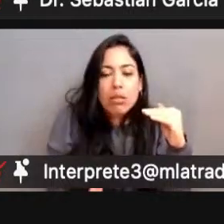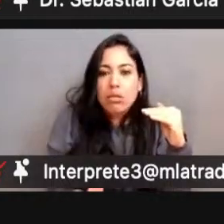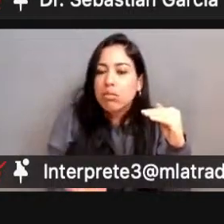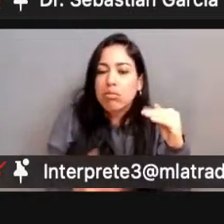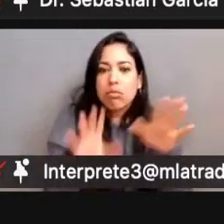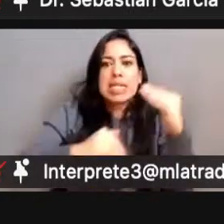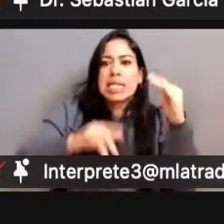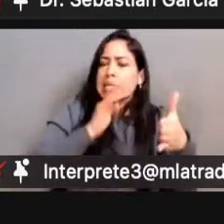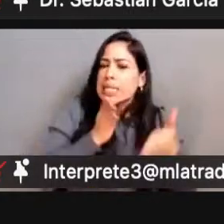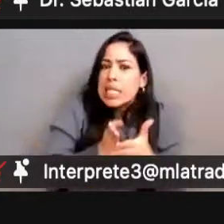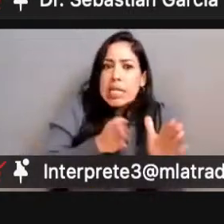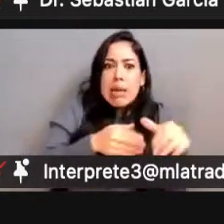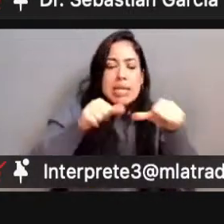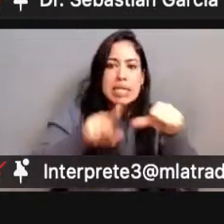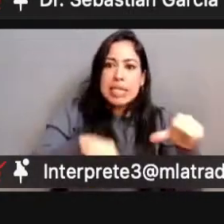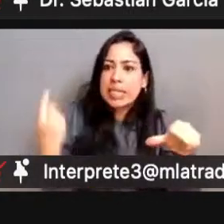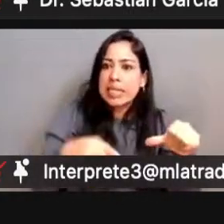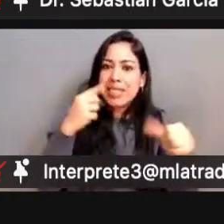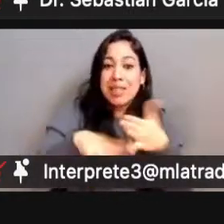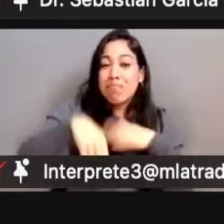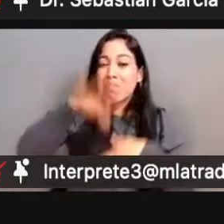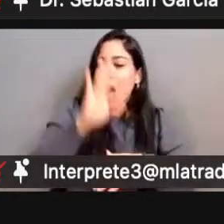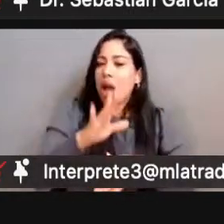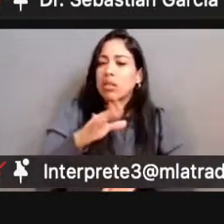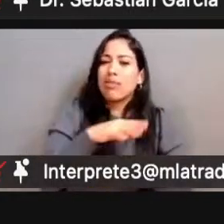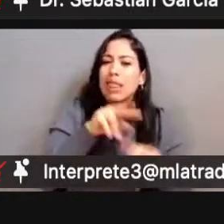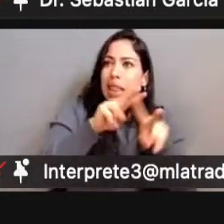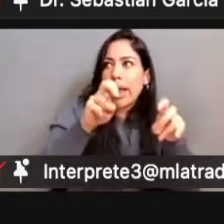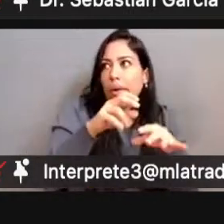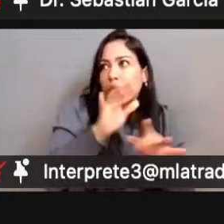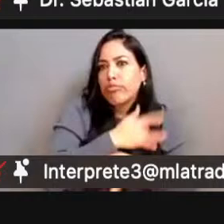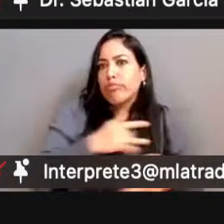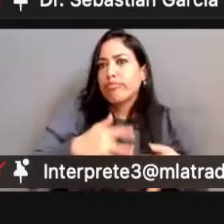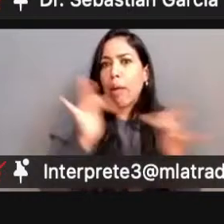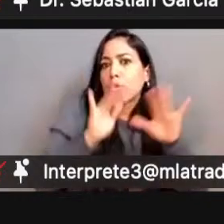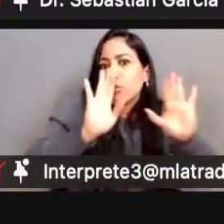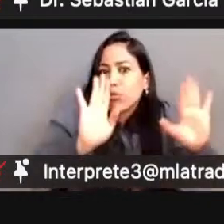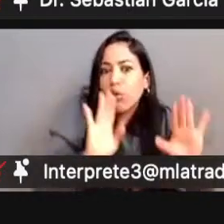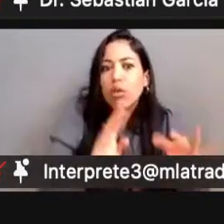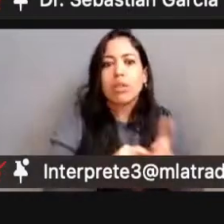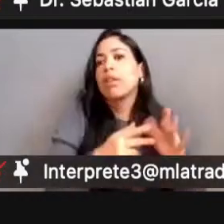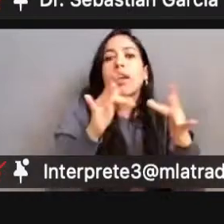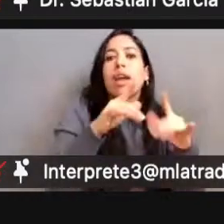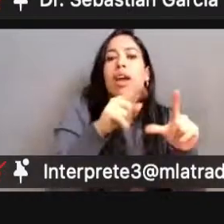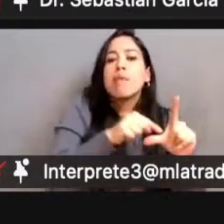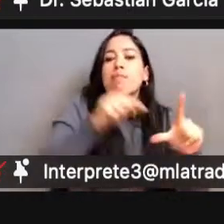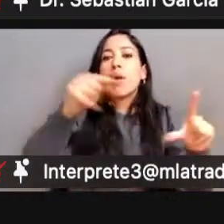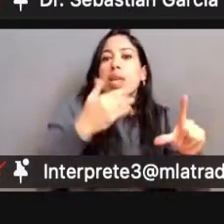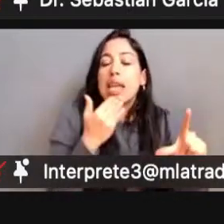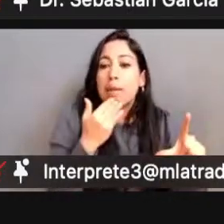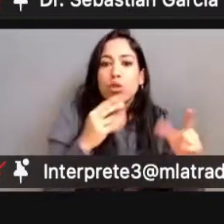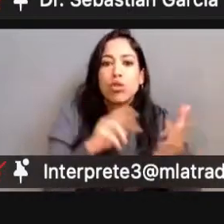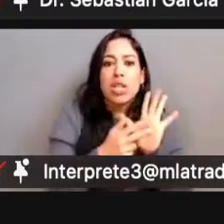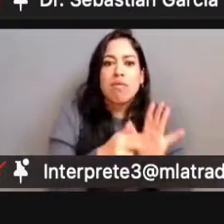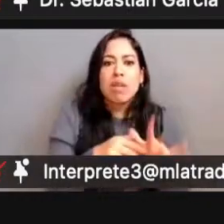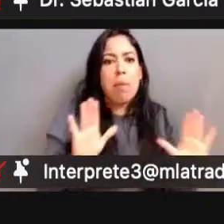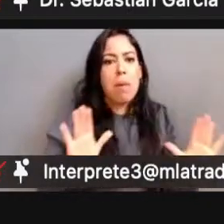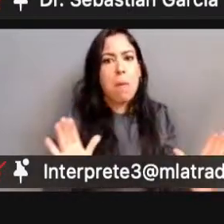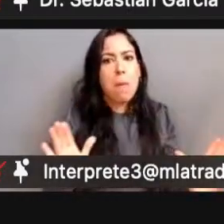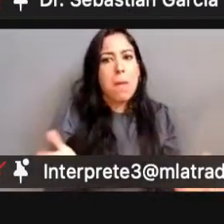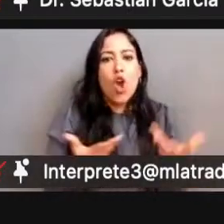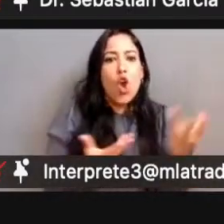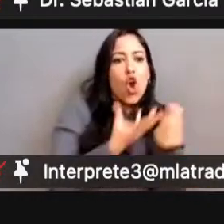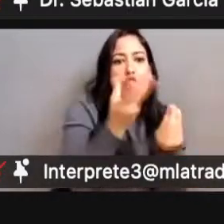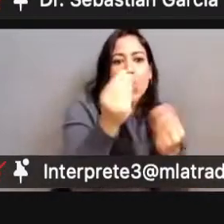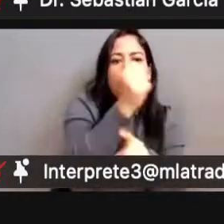reduce the inequality, especially this one, which is the relative inequality, which is only reduced when the speed